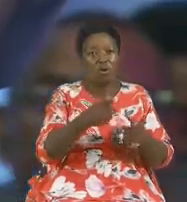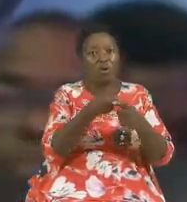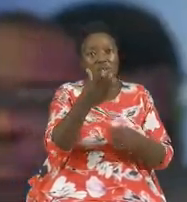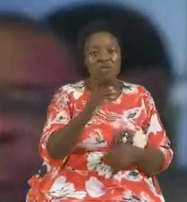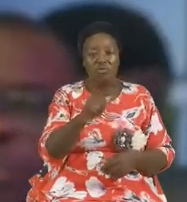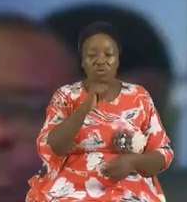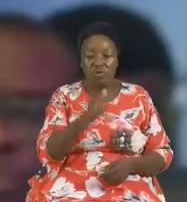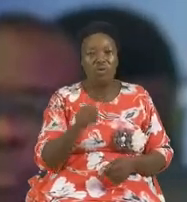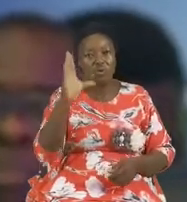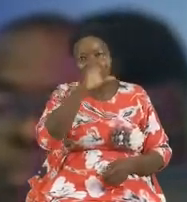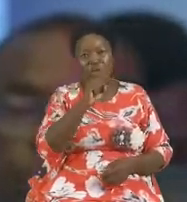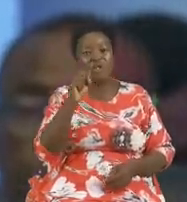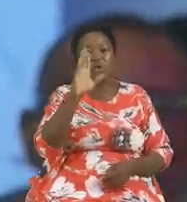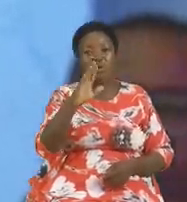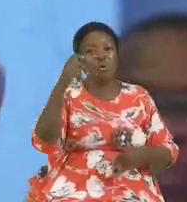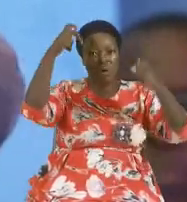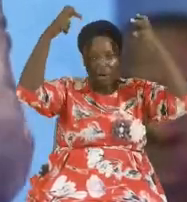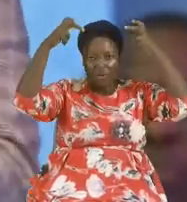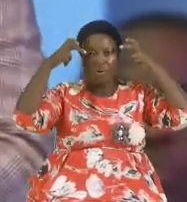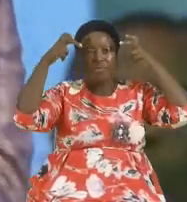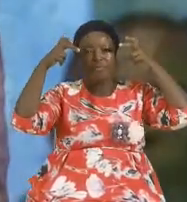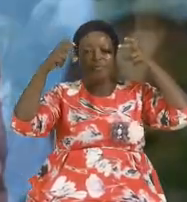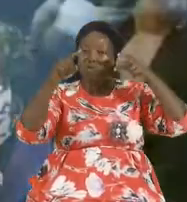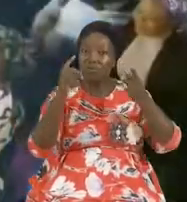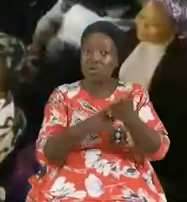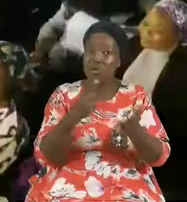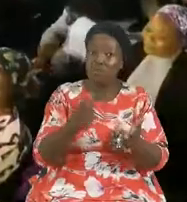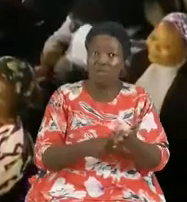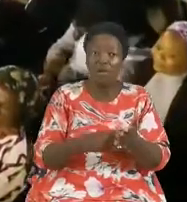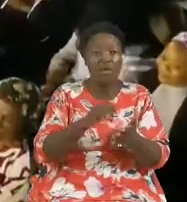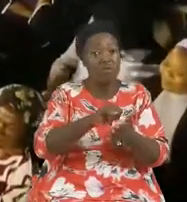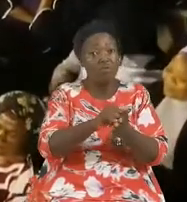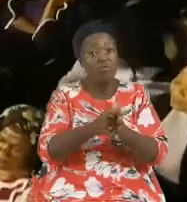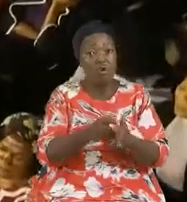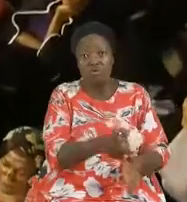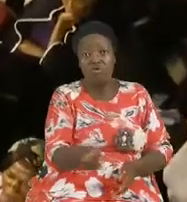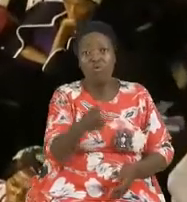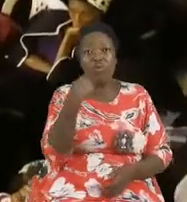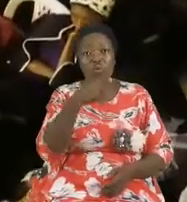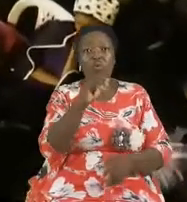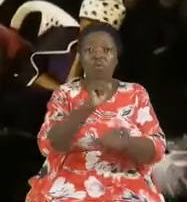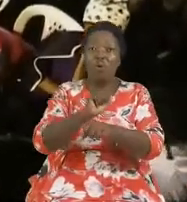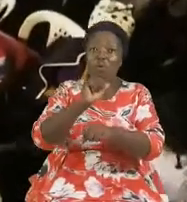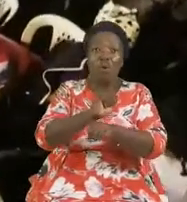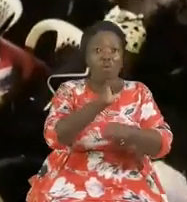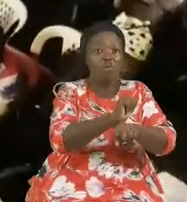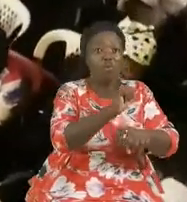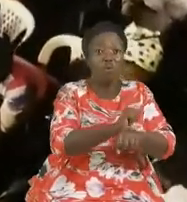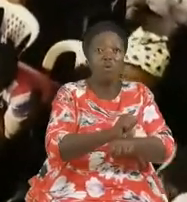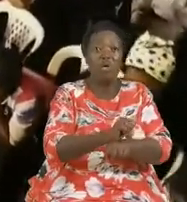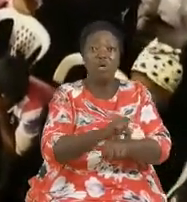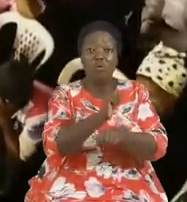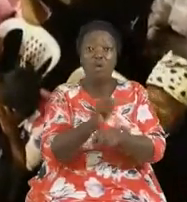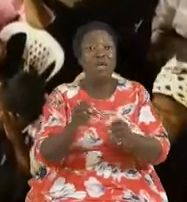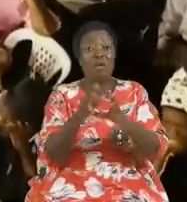to, you are not running there, you will not miss your crown. You know, sometimes those who walk